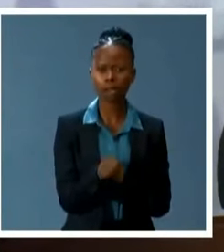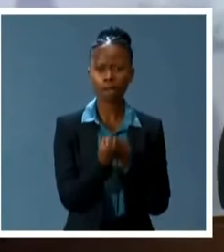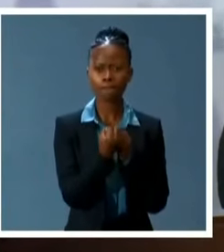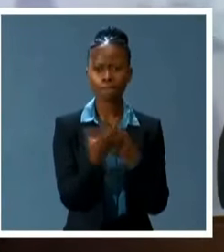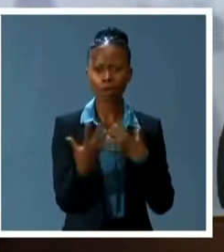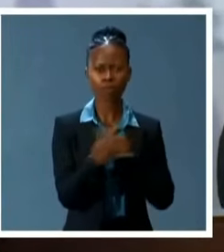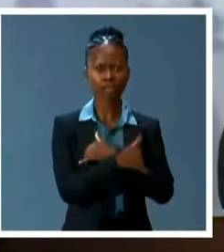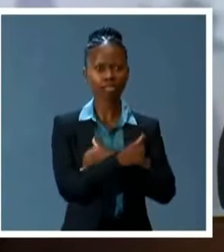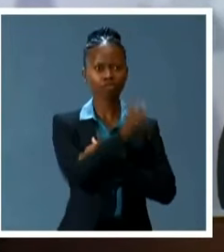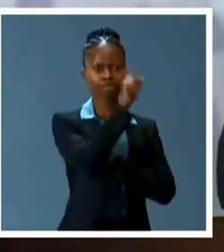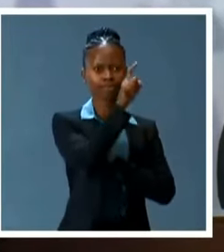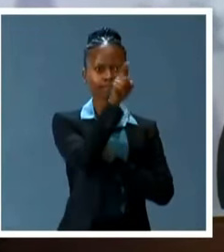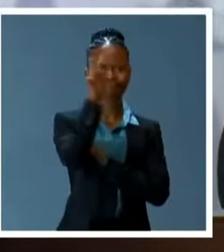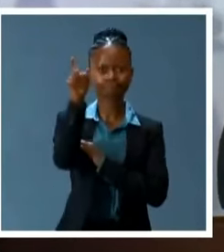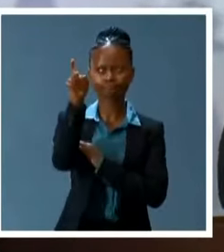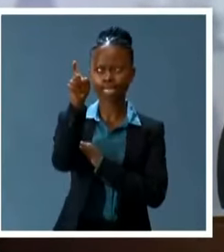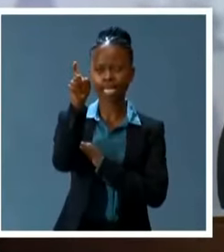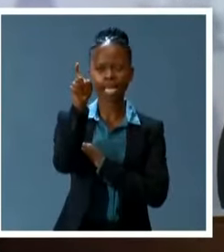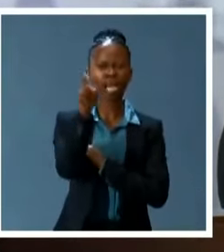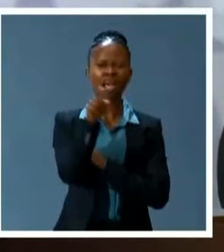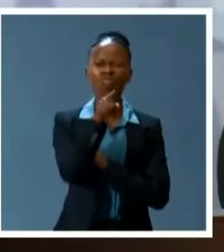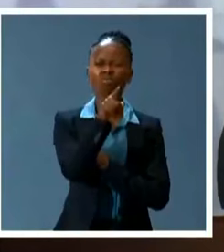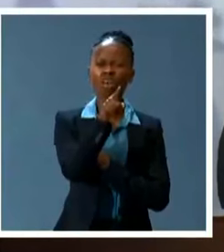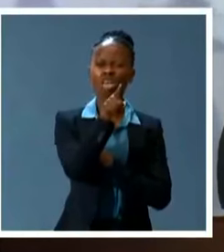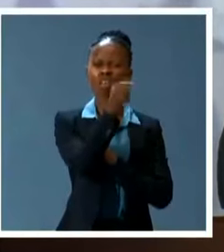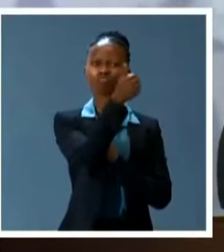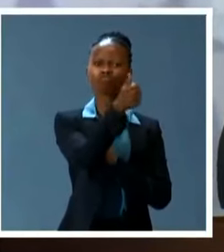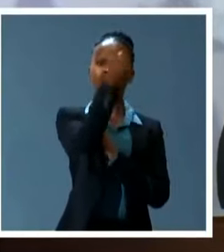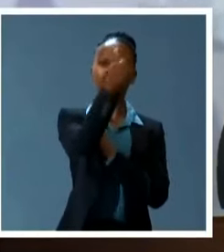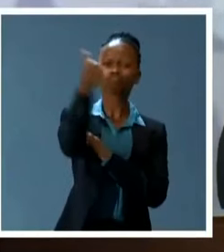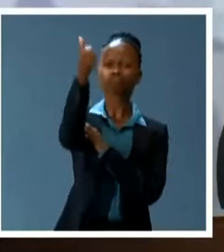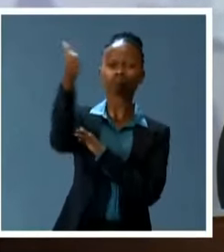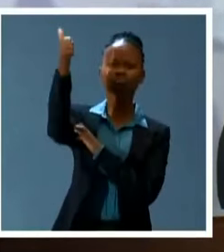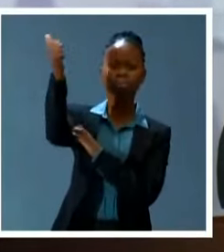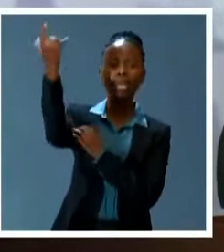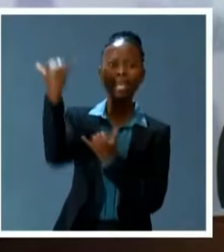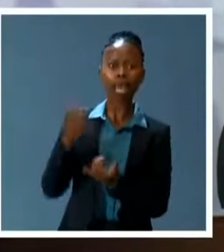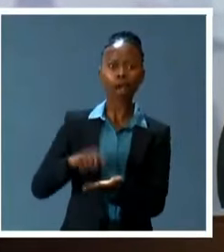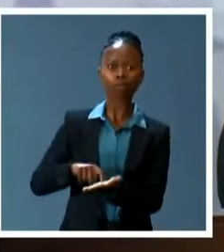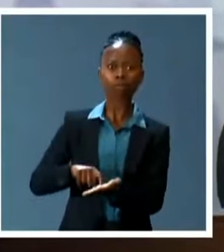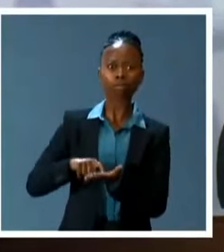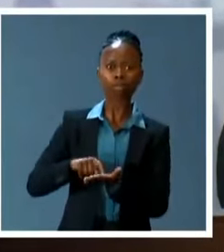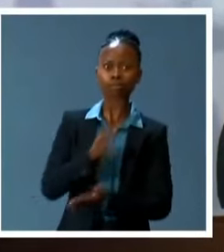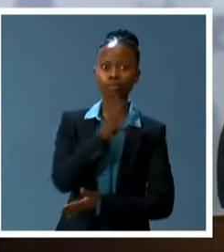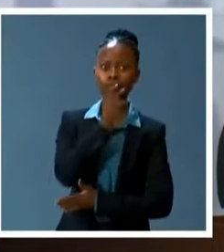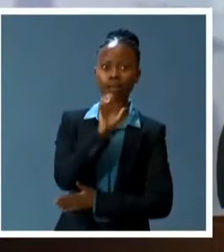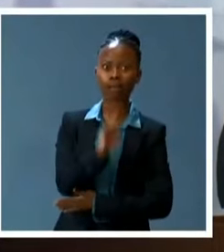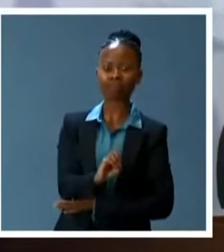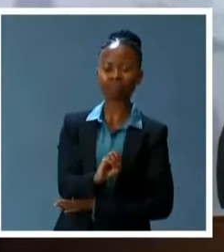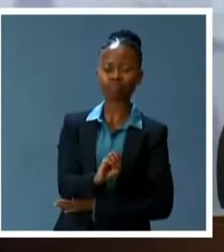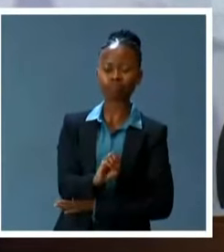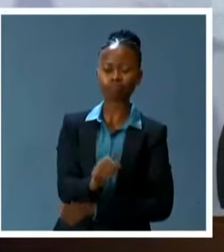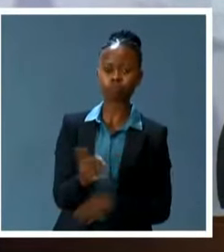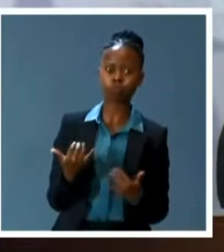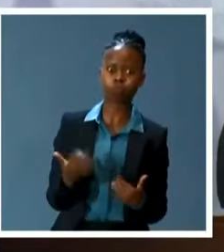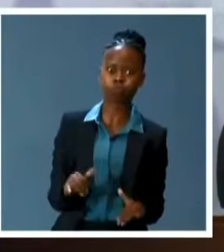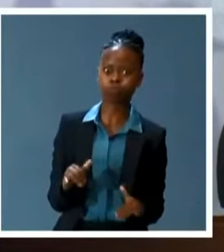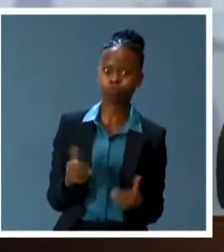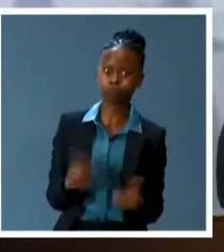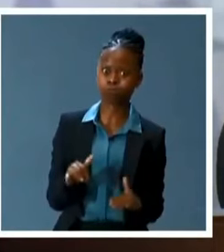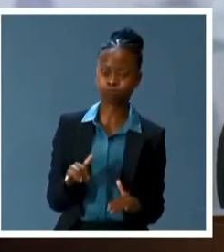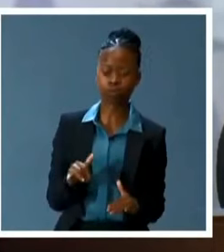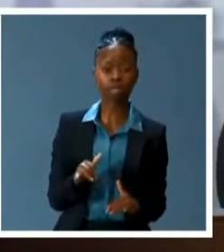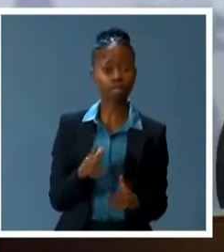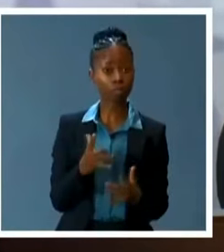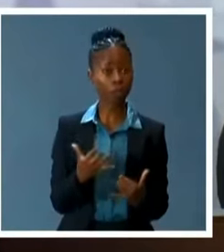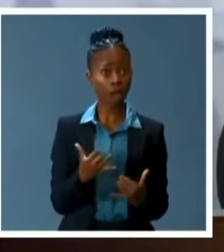on unexpected and unplanned levels of debt. Now, in many cases, it's clear that this is going to be unsustainable for